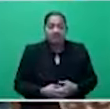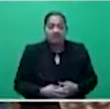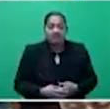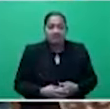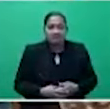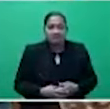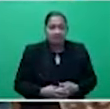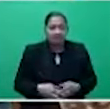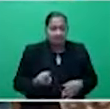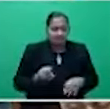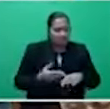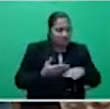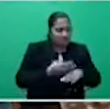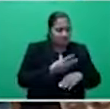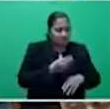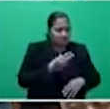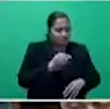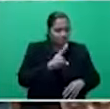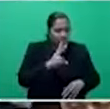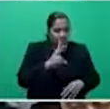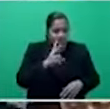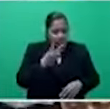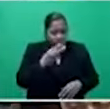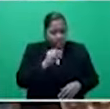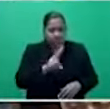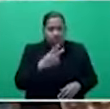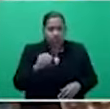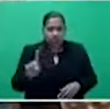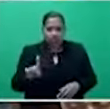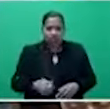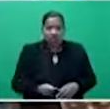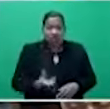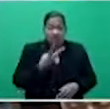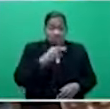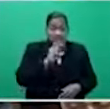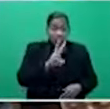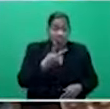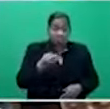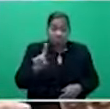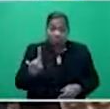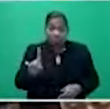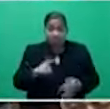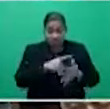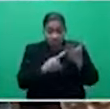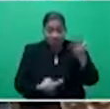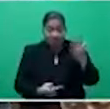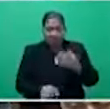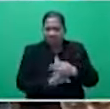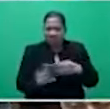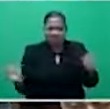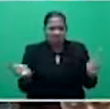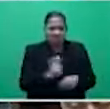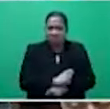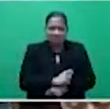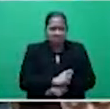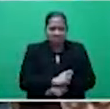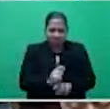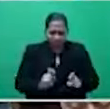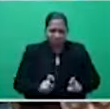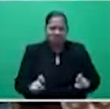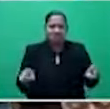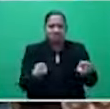21. Those 5 things after 22-21 has not changed. Not changed at all. Still